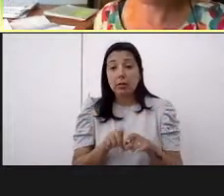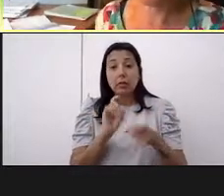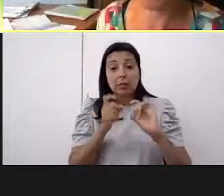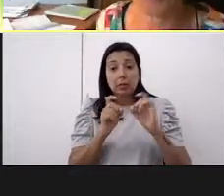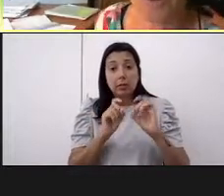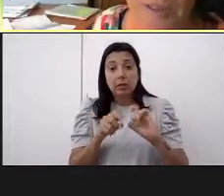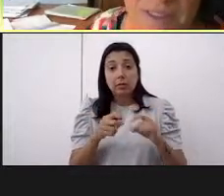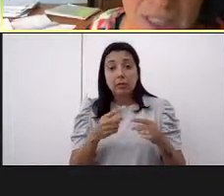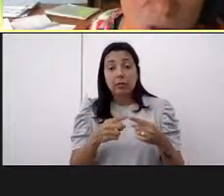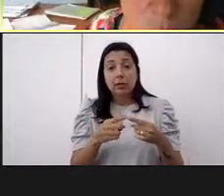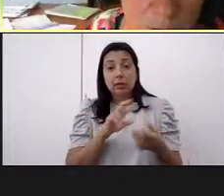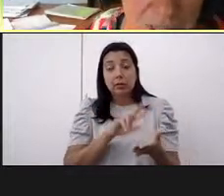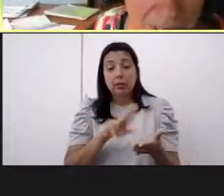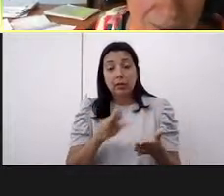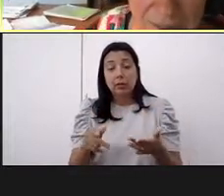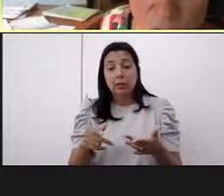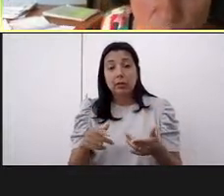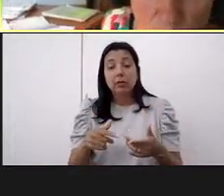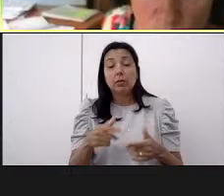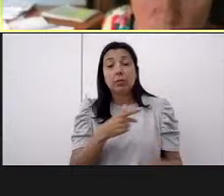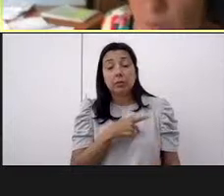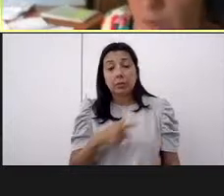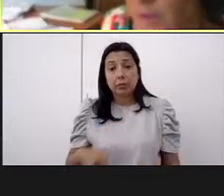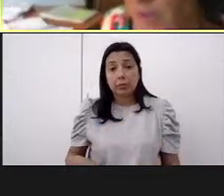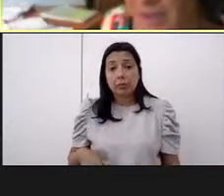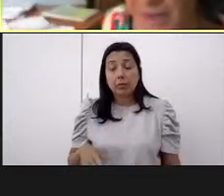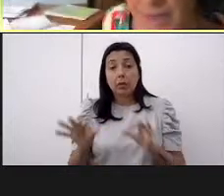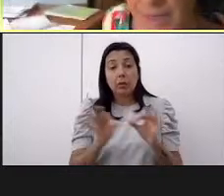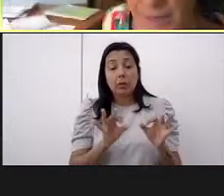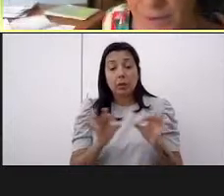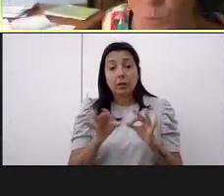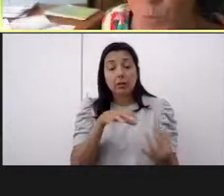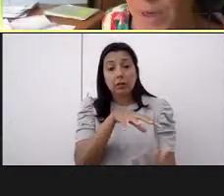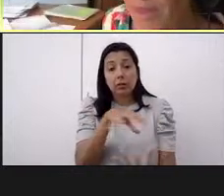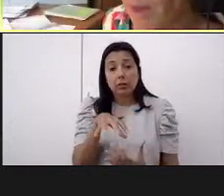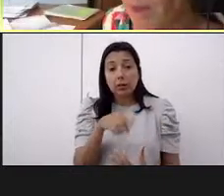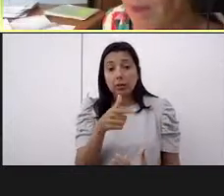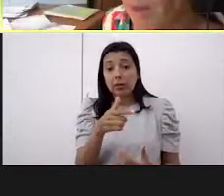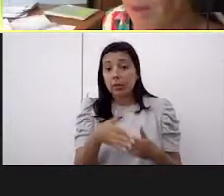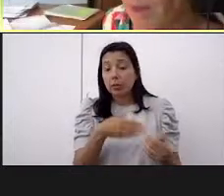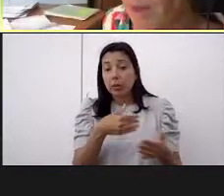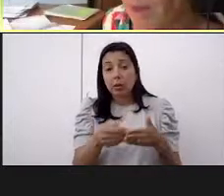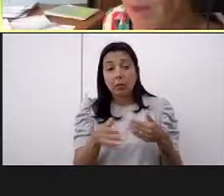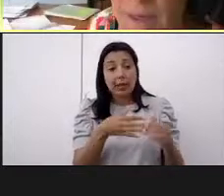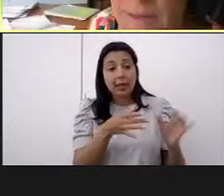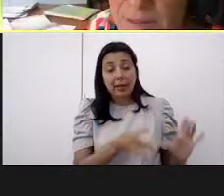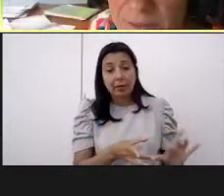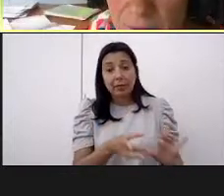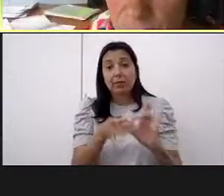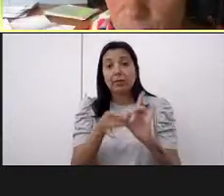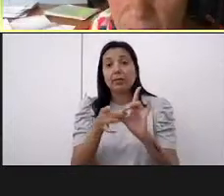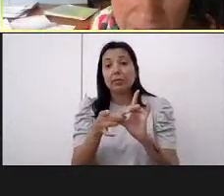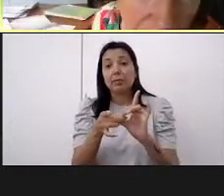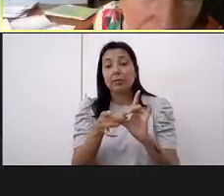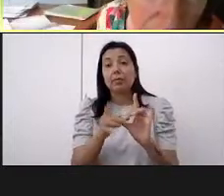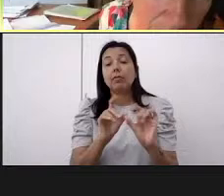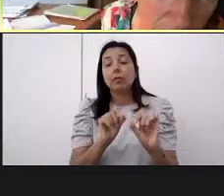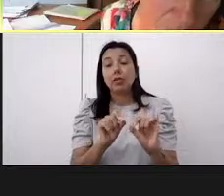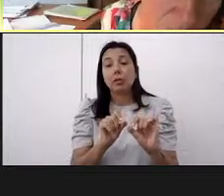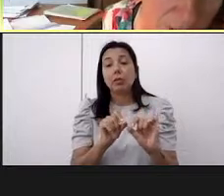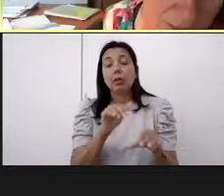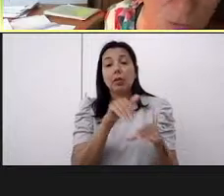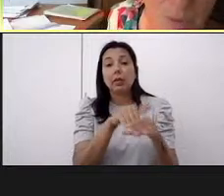this is an international organization which has no link with the election and citizens through